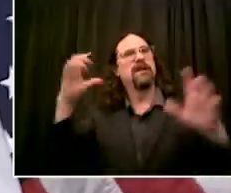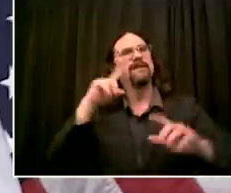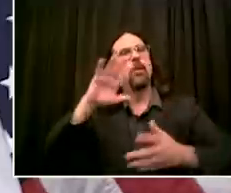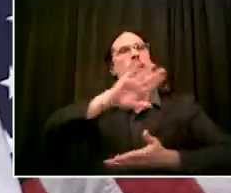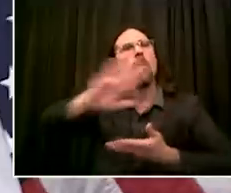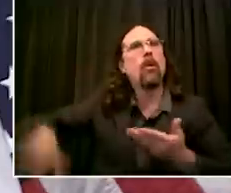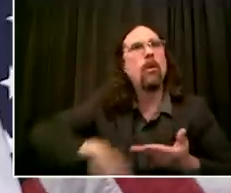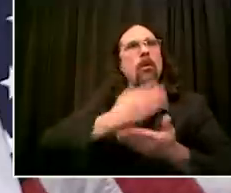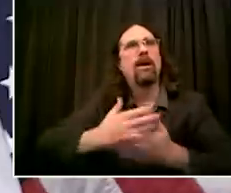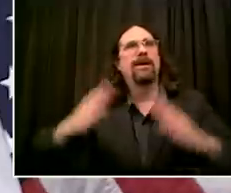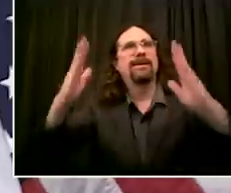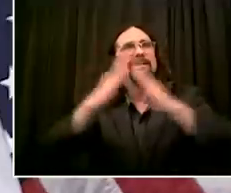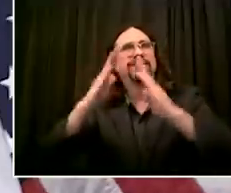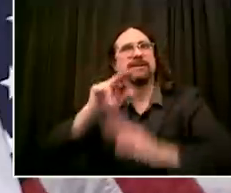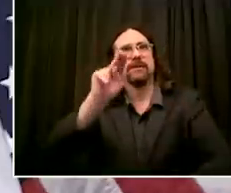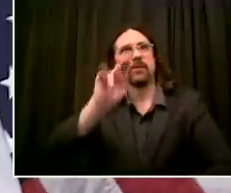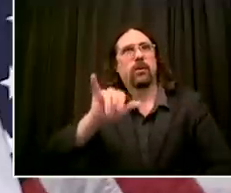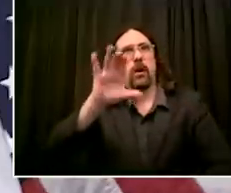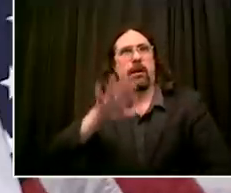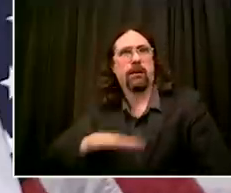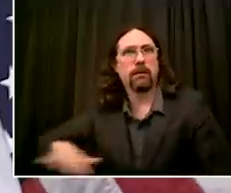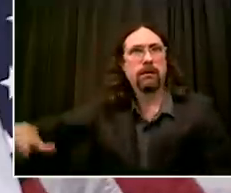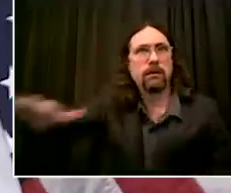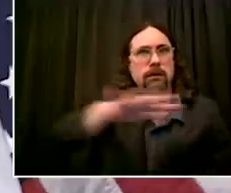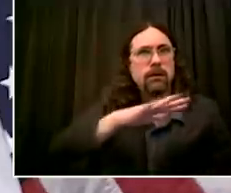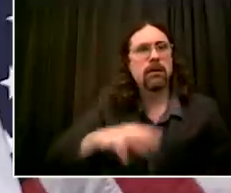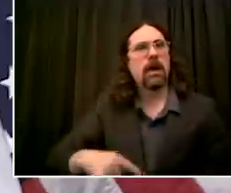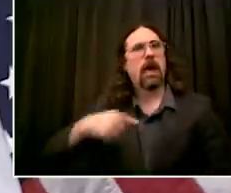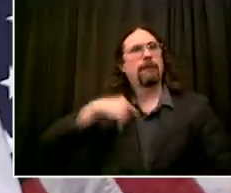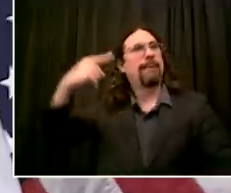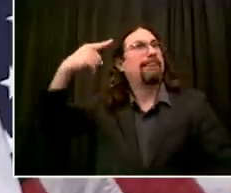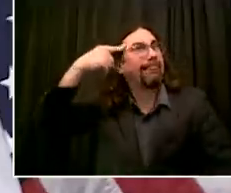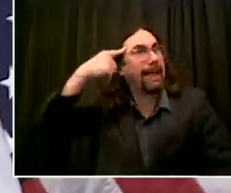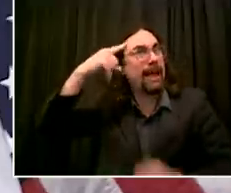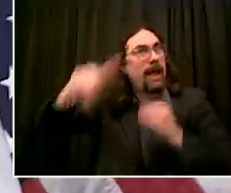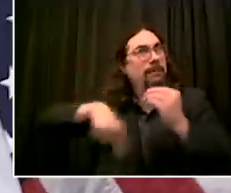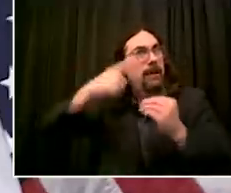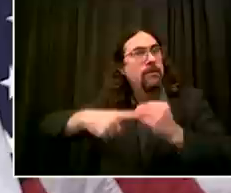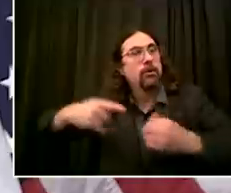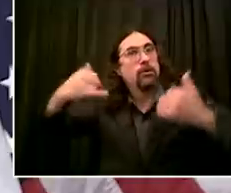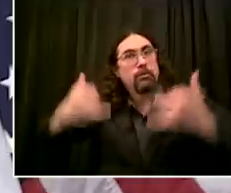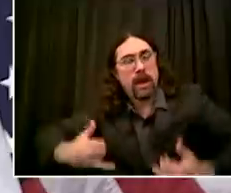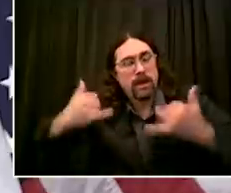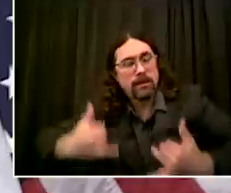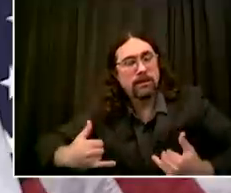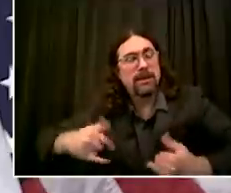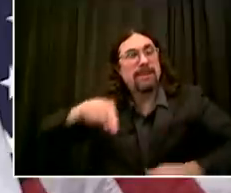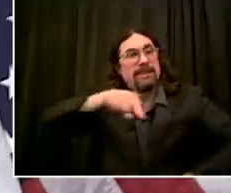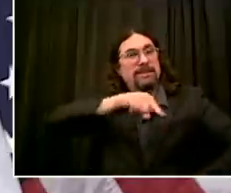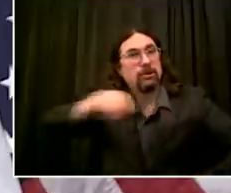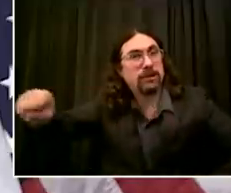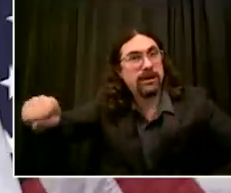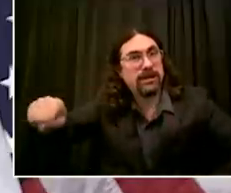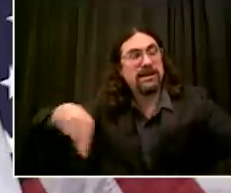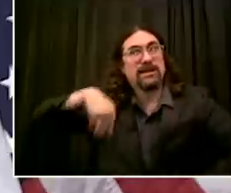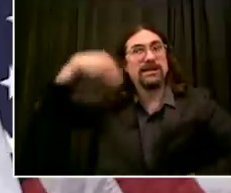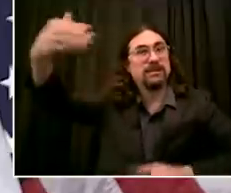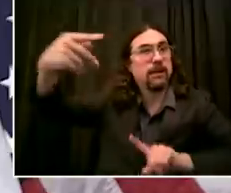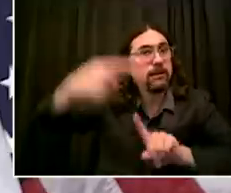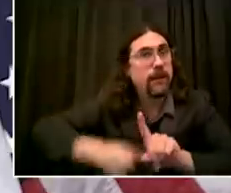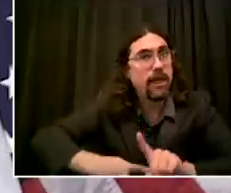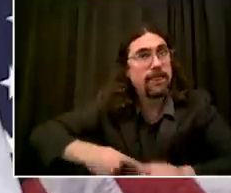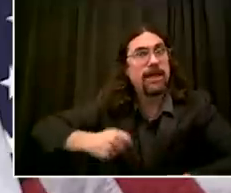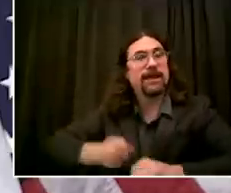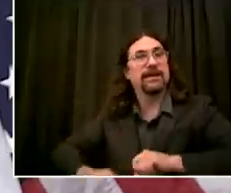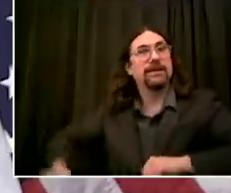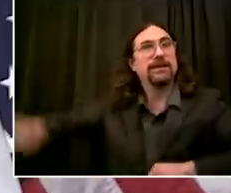painful national crisis. Our job was to keep the peace in the city. Our job was to ensure that there was no loss of life. Our